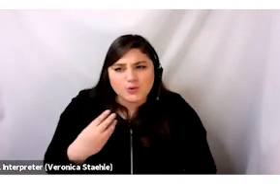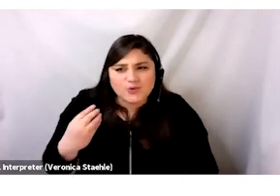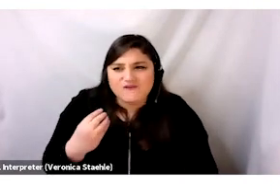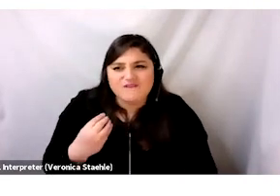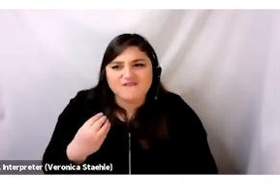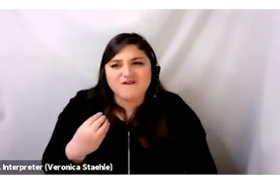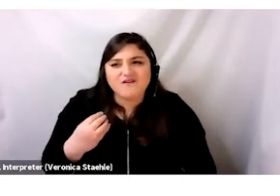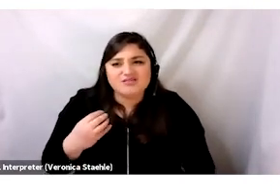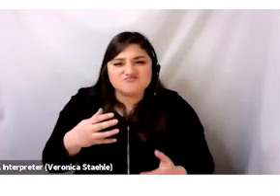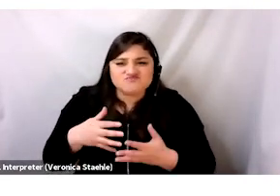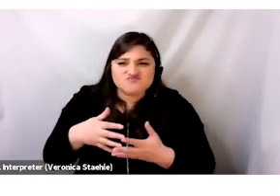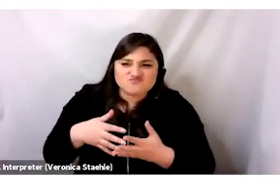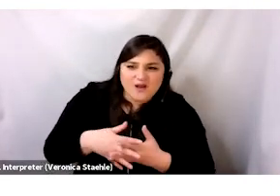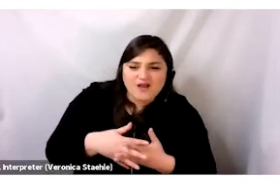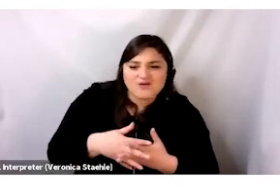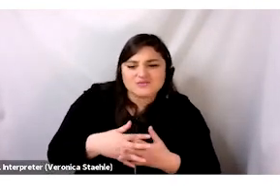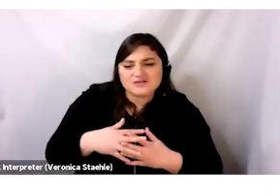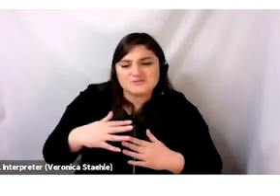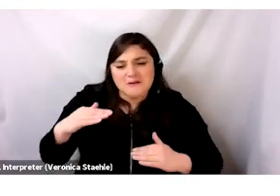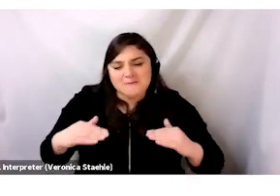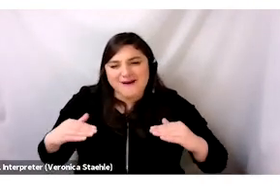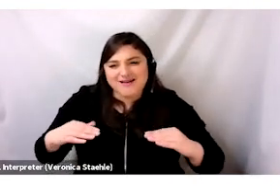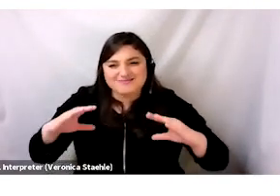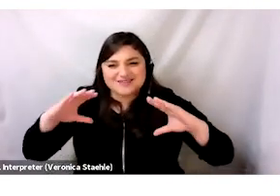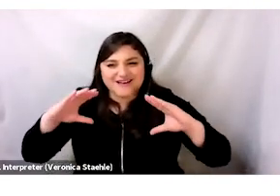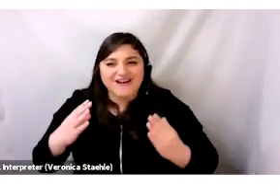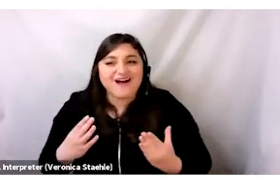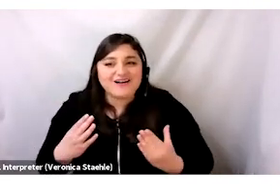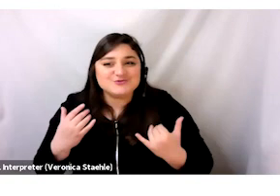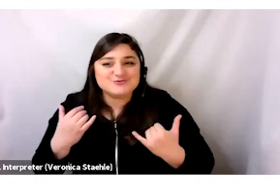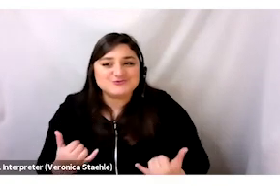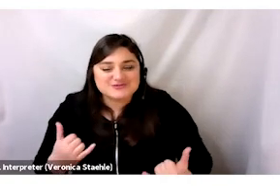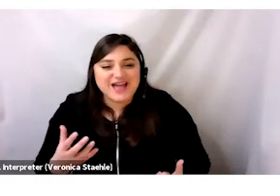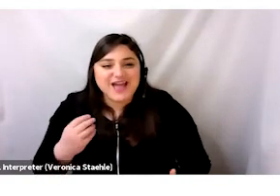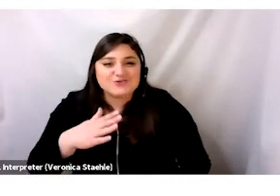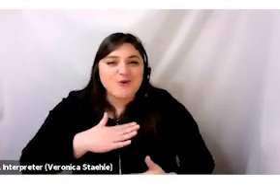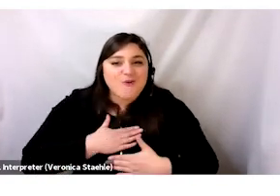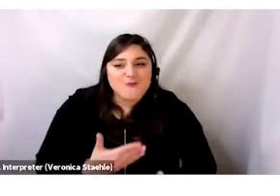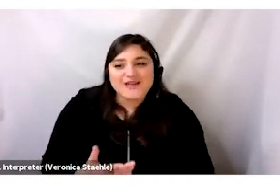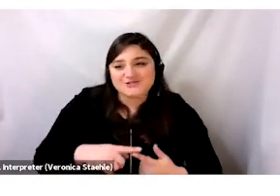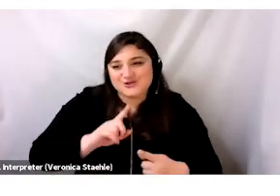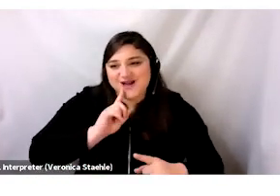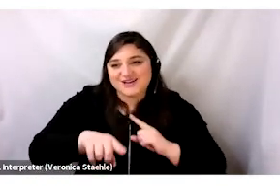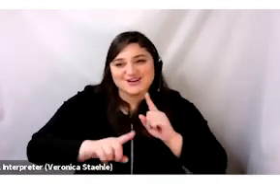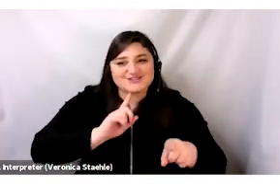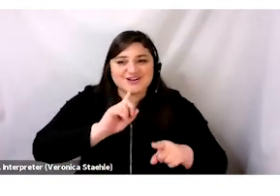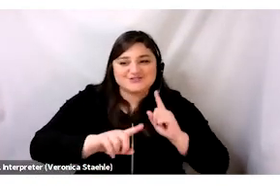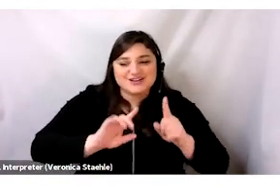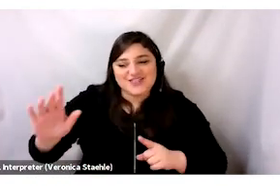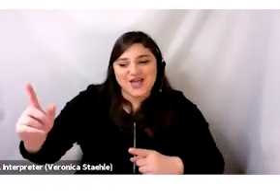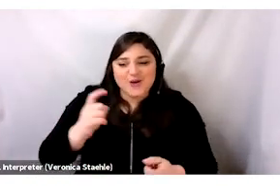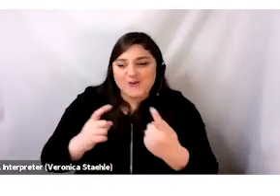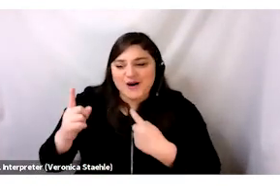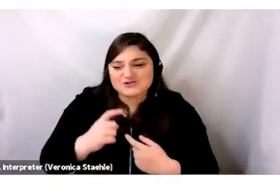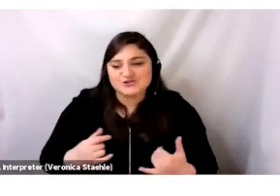as many questions as you could. I know that the general feeling in the chat today has been one